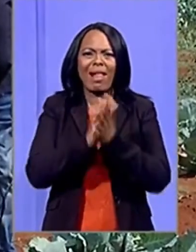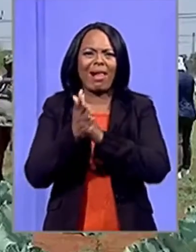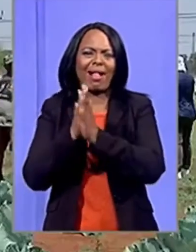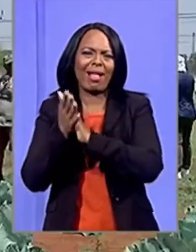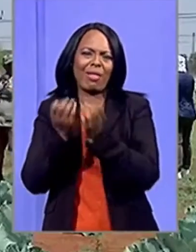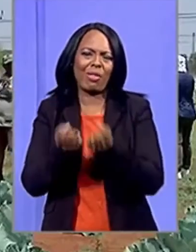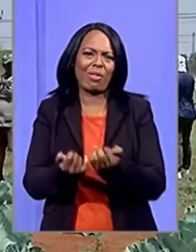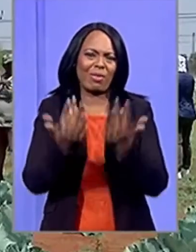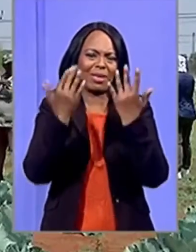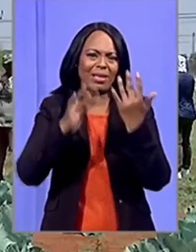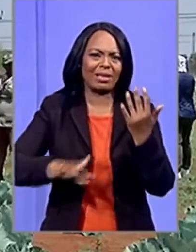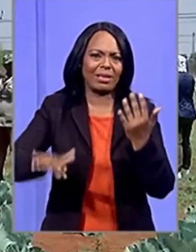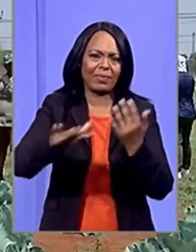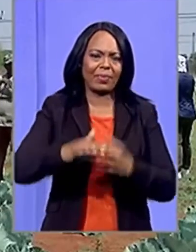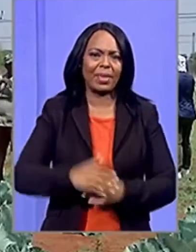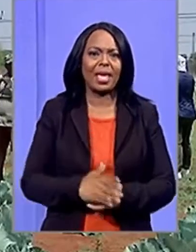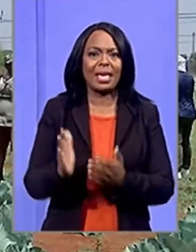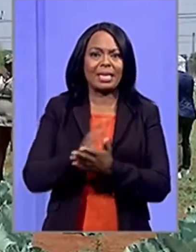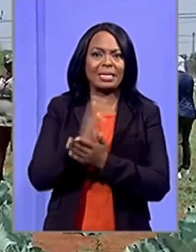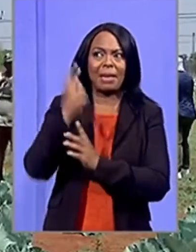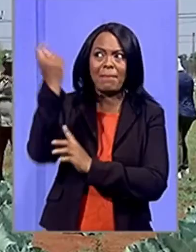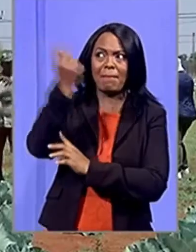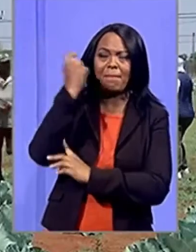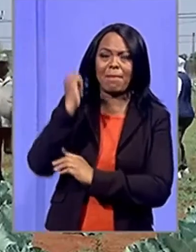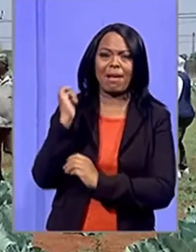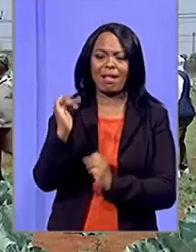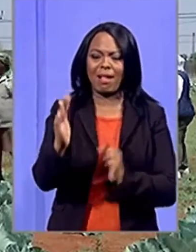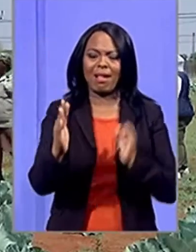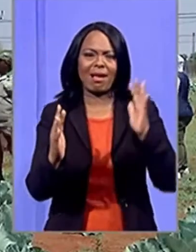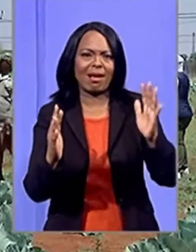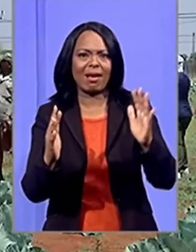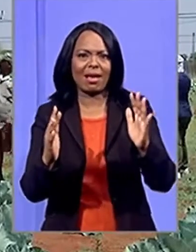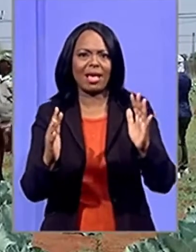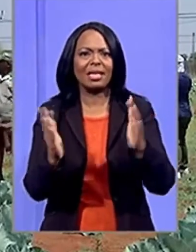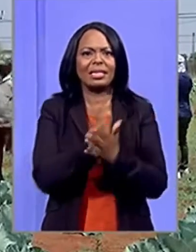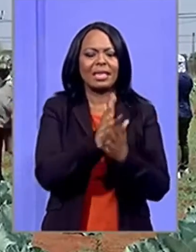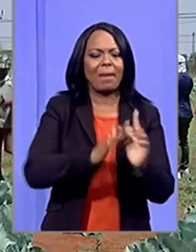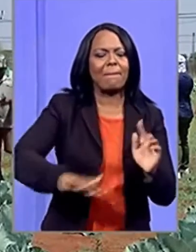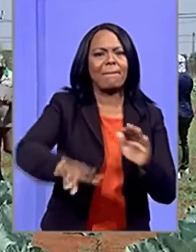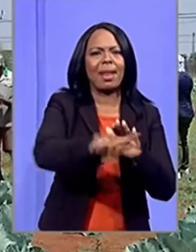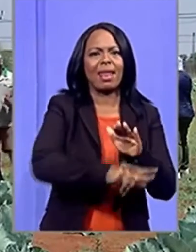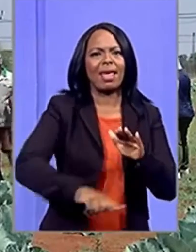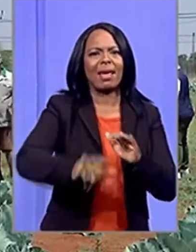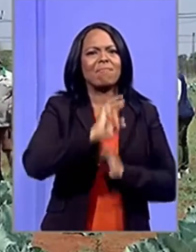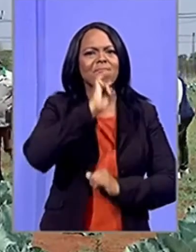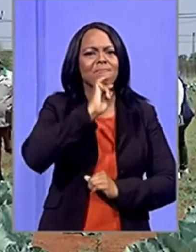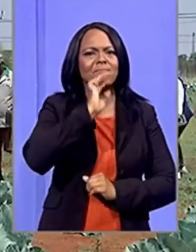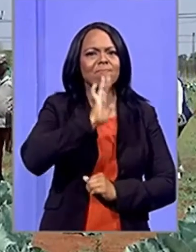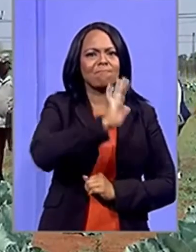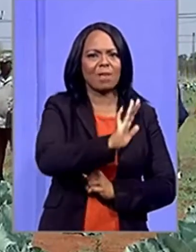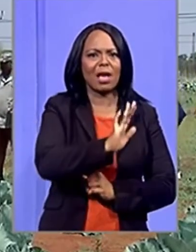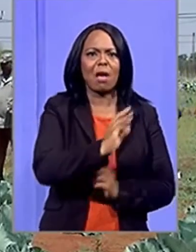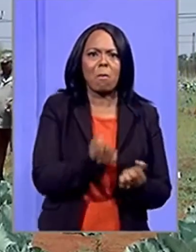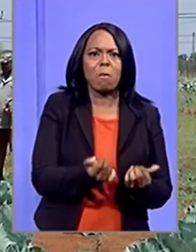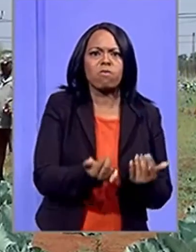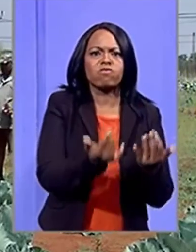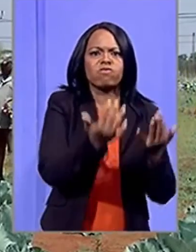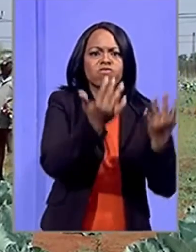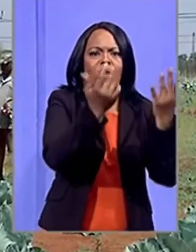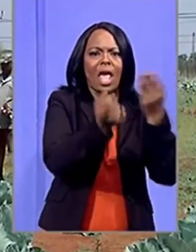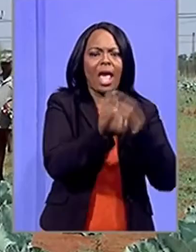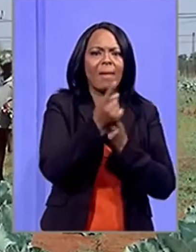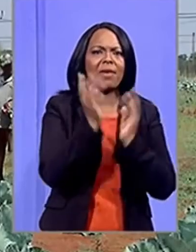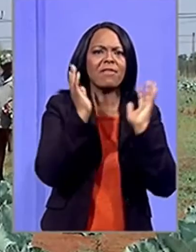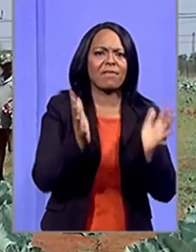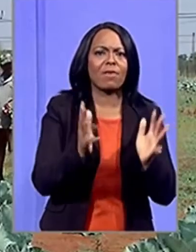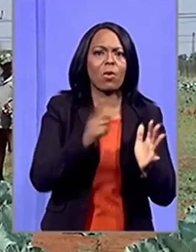eno. Mo gong ga se dipolasa ke mo go mafulong a magosi a tshile le yona re utlwa gore ha itsere e